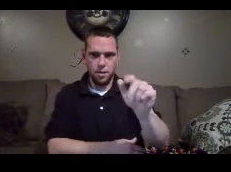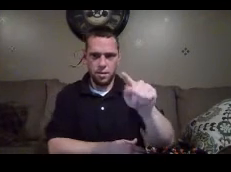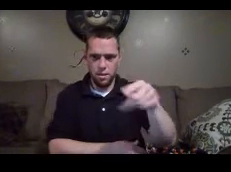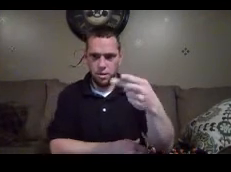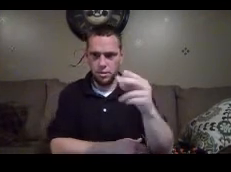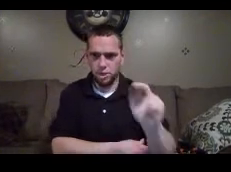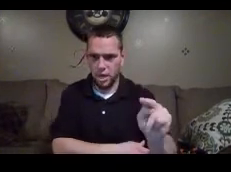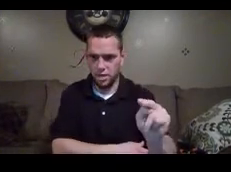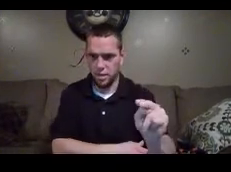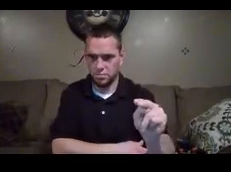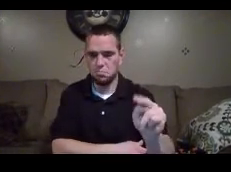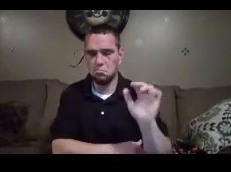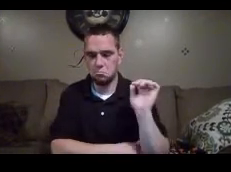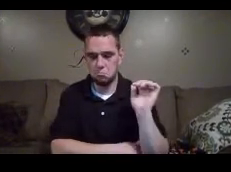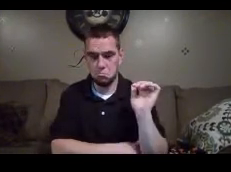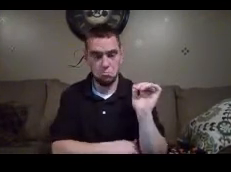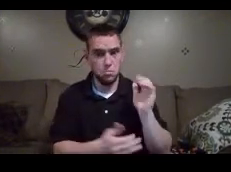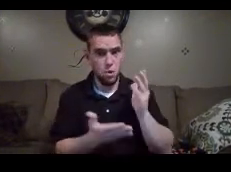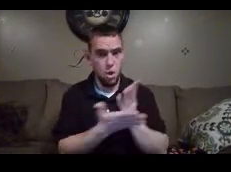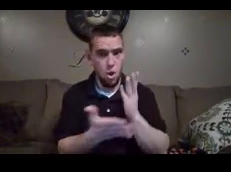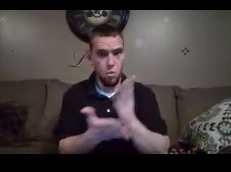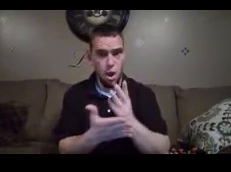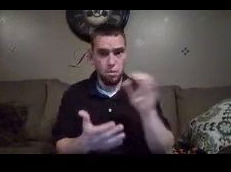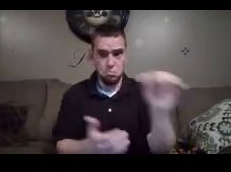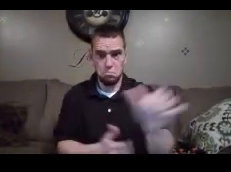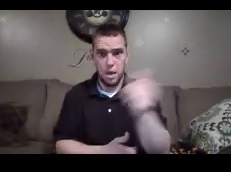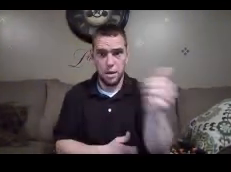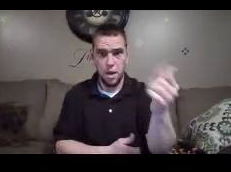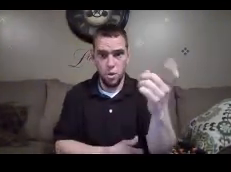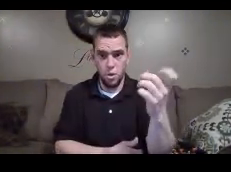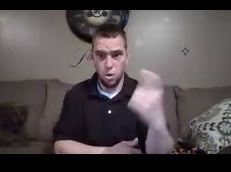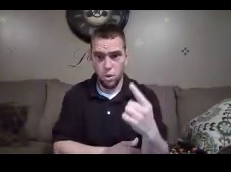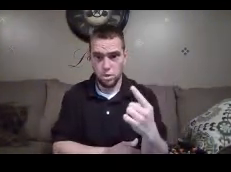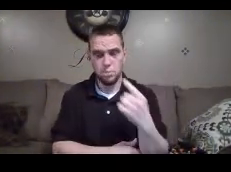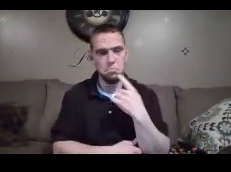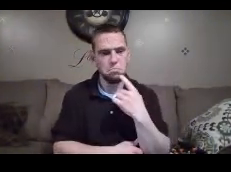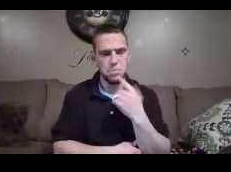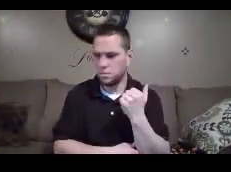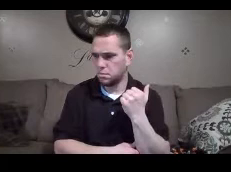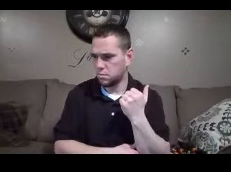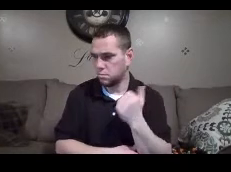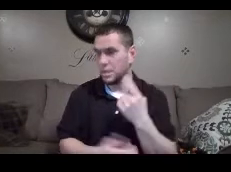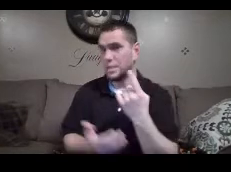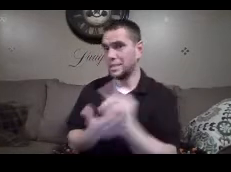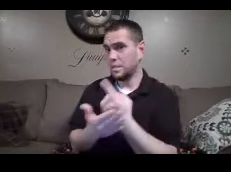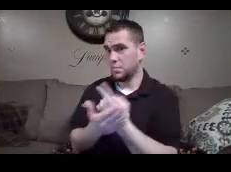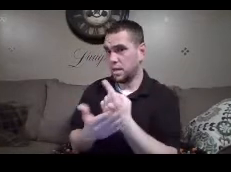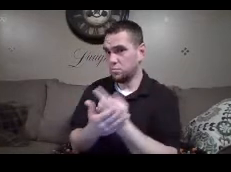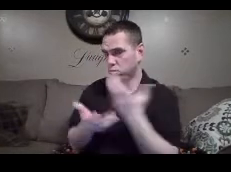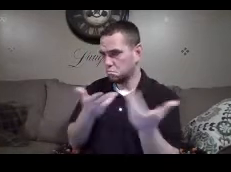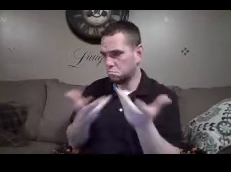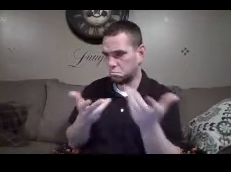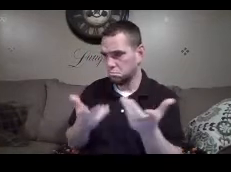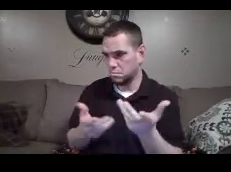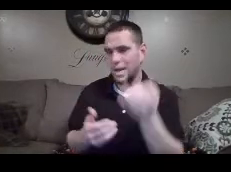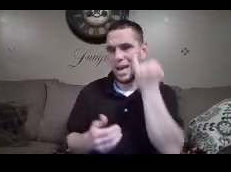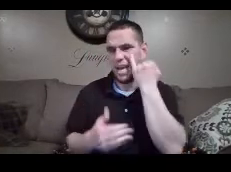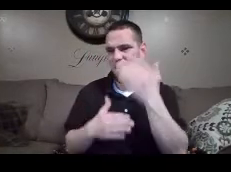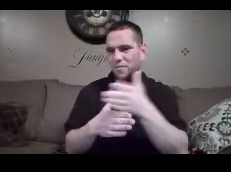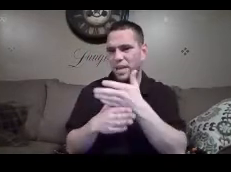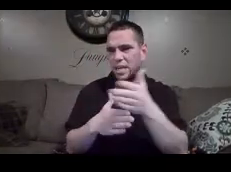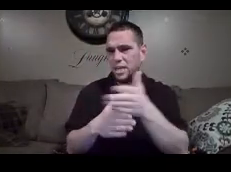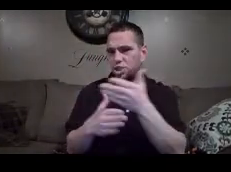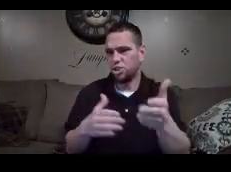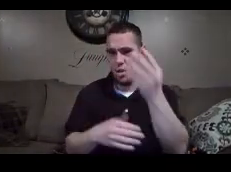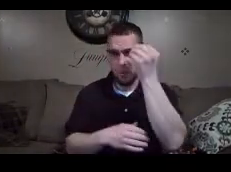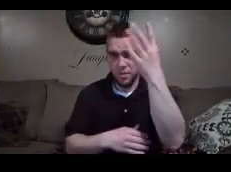presentation. All right, we have another question. And it said, the question is, sometimes when sharing information with an